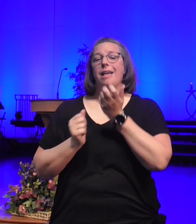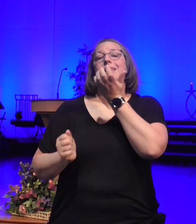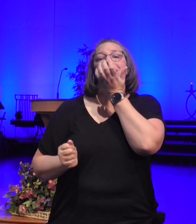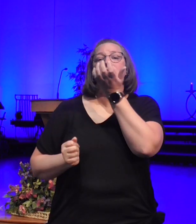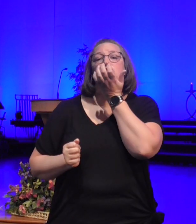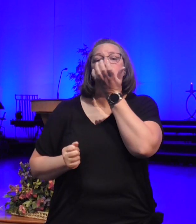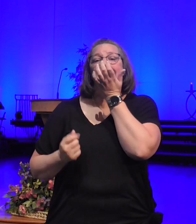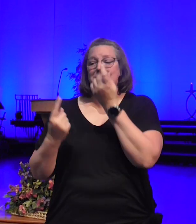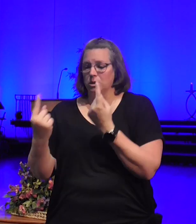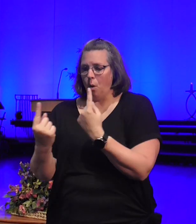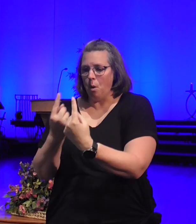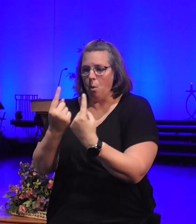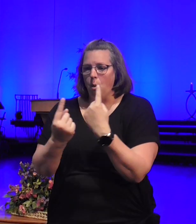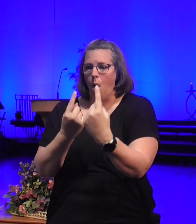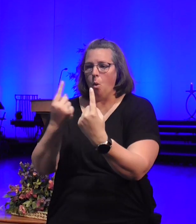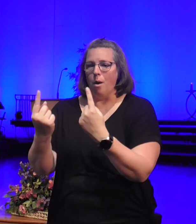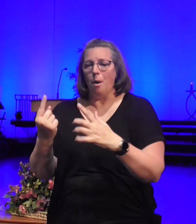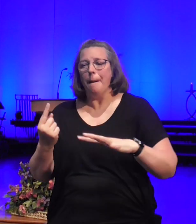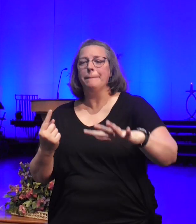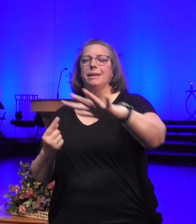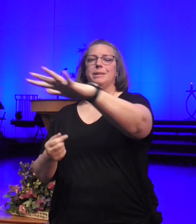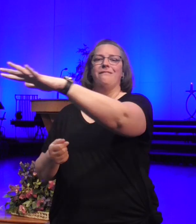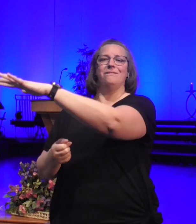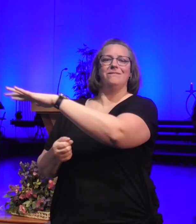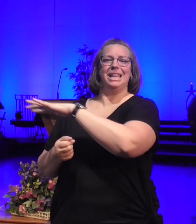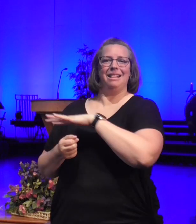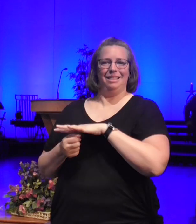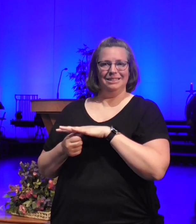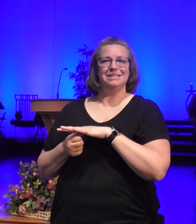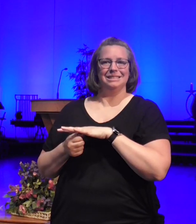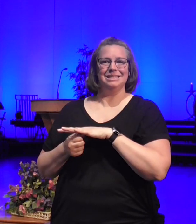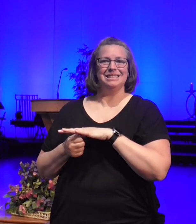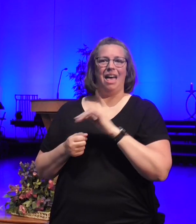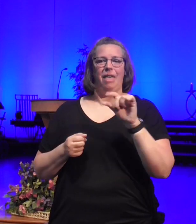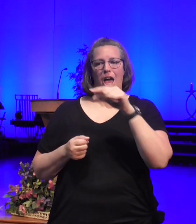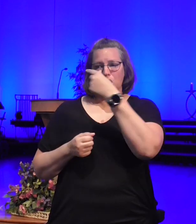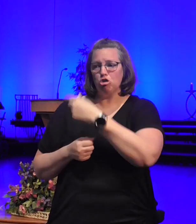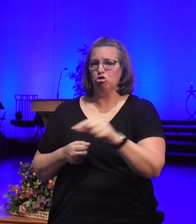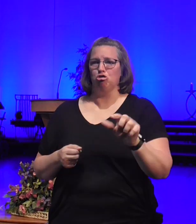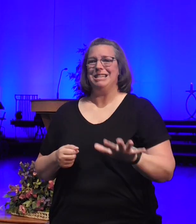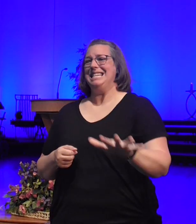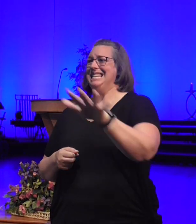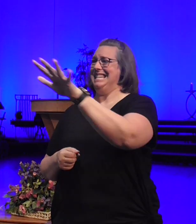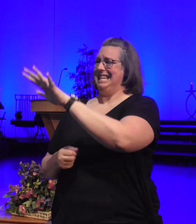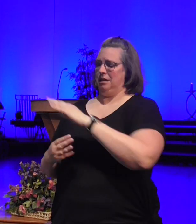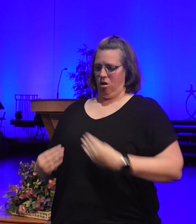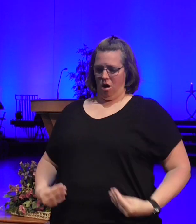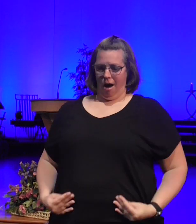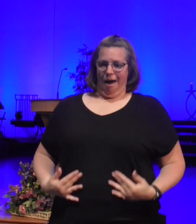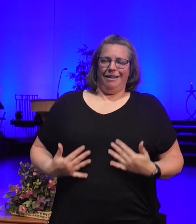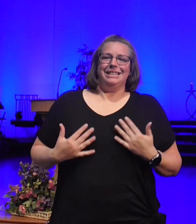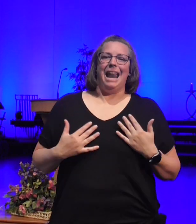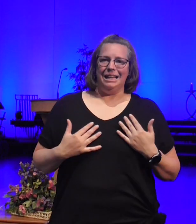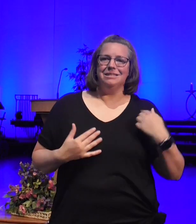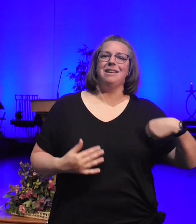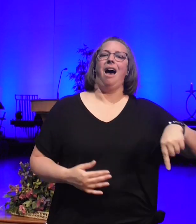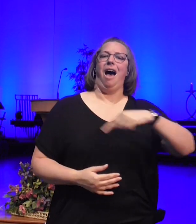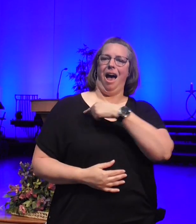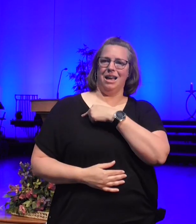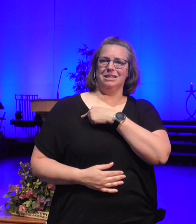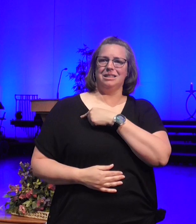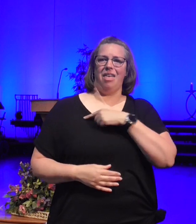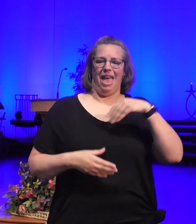field. Sometimes I feel it, the green fuse that ignites us, the wild thrum that unites us, an inner